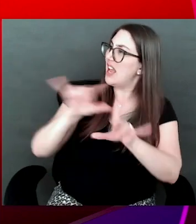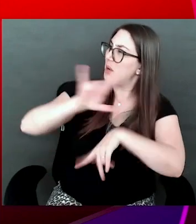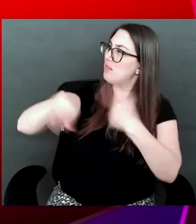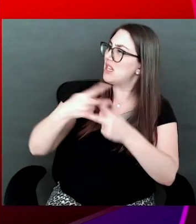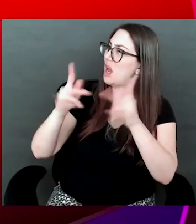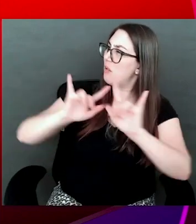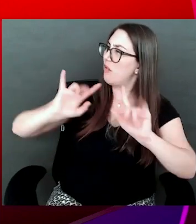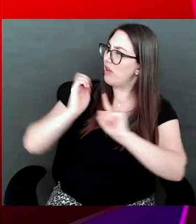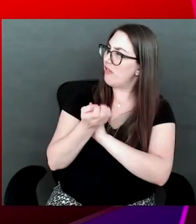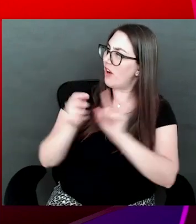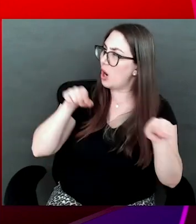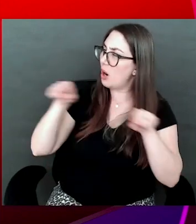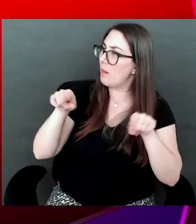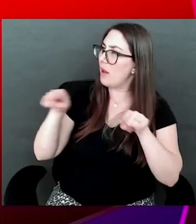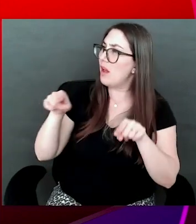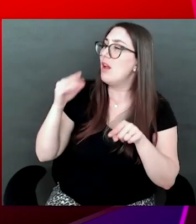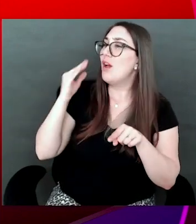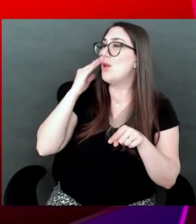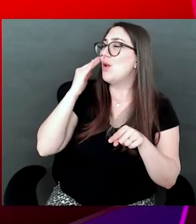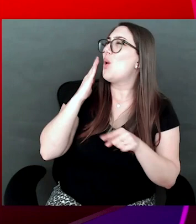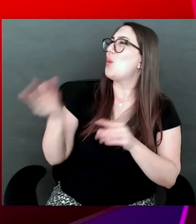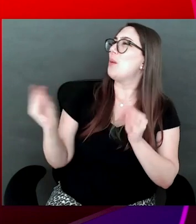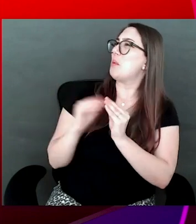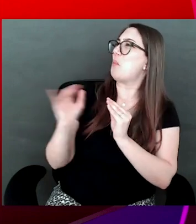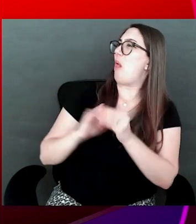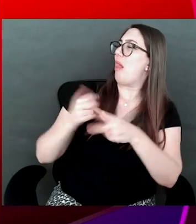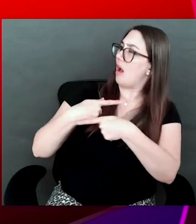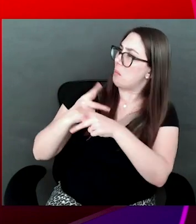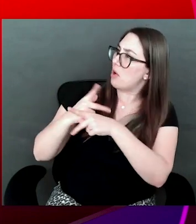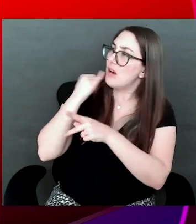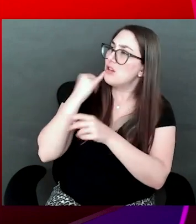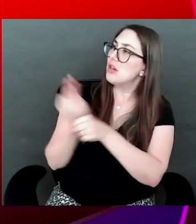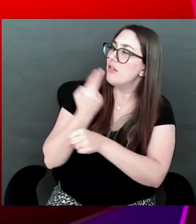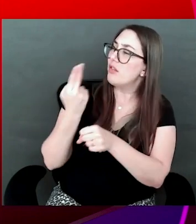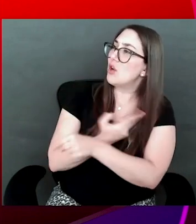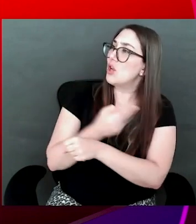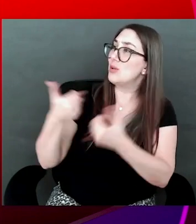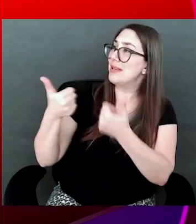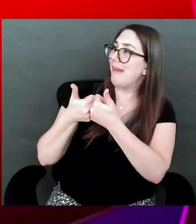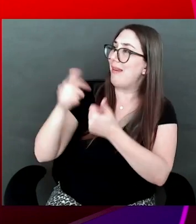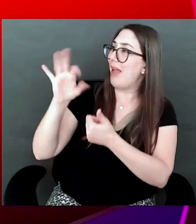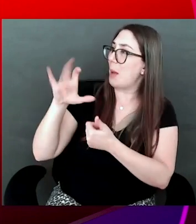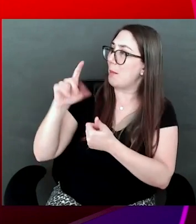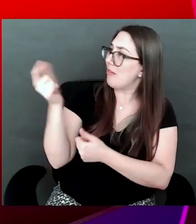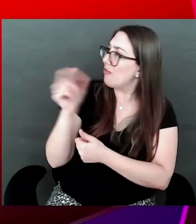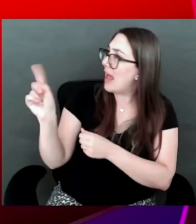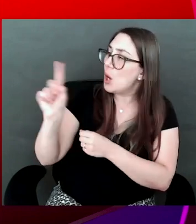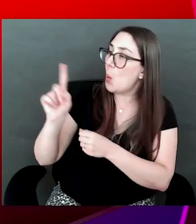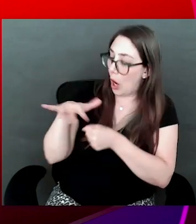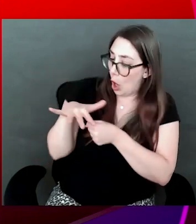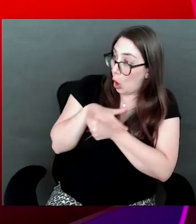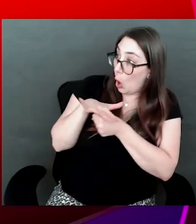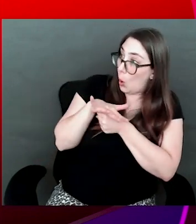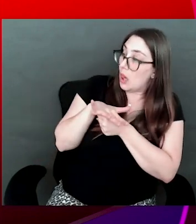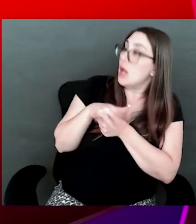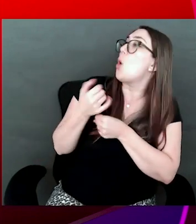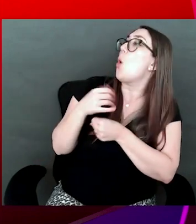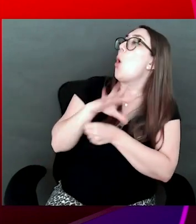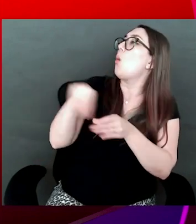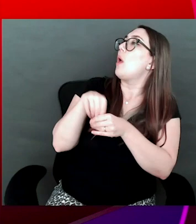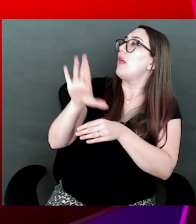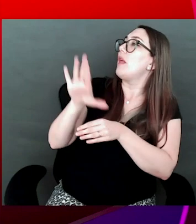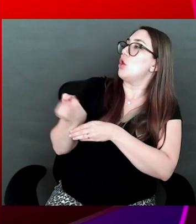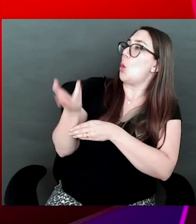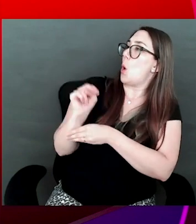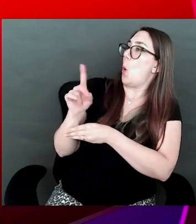know next it's going to be more like production if you're using GameLift Anywhere locally or in your own data center. Yeah,